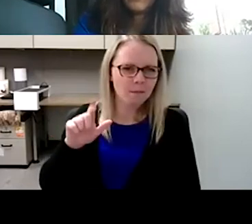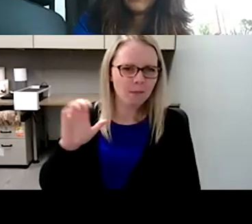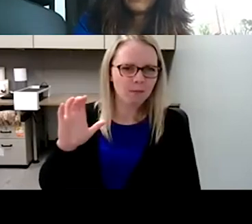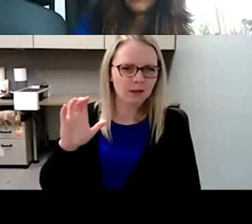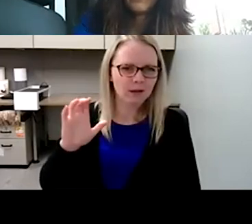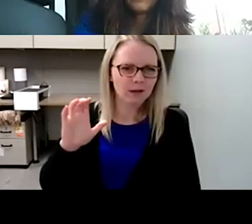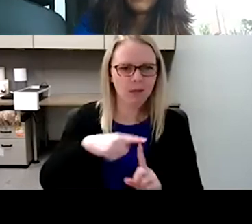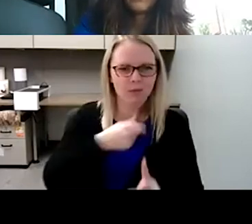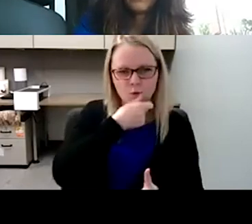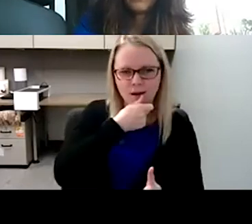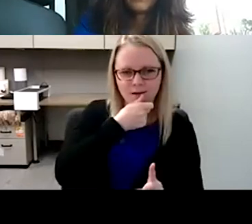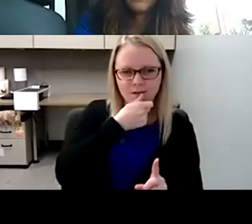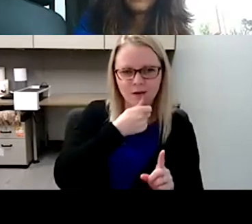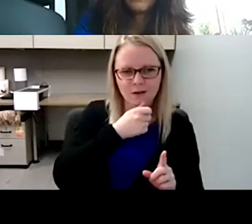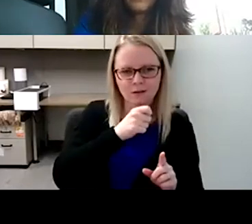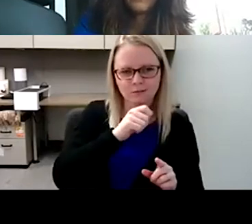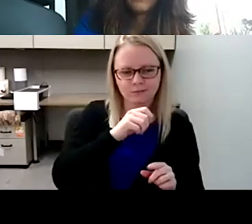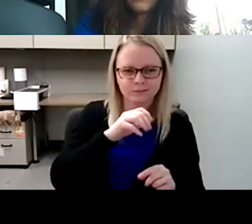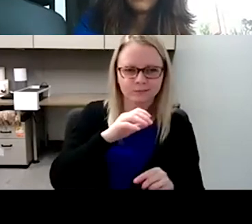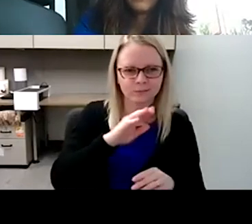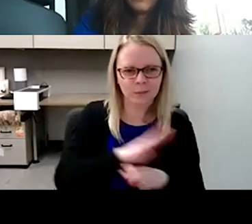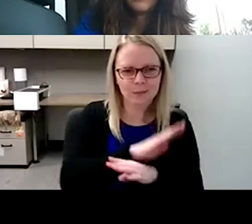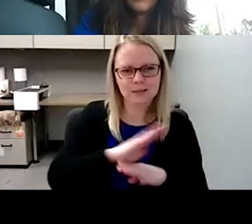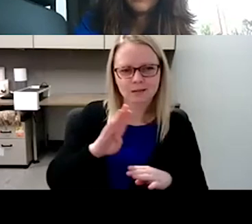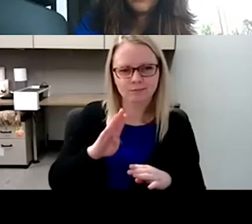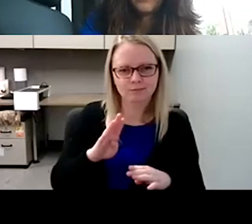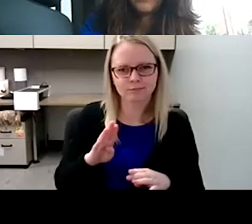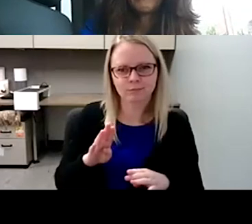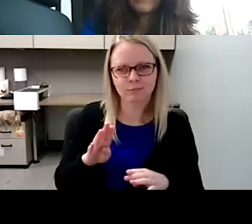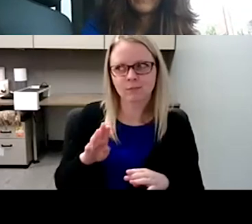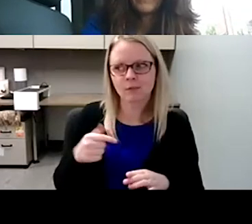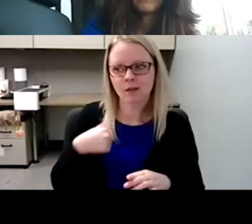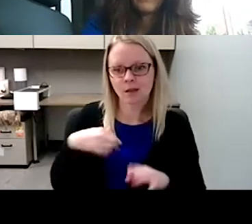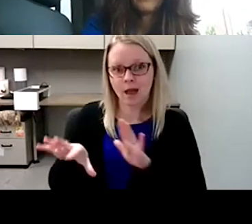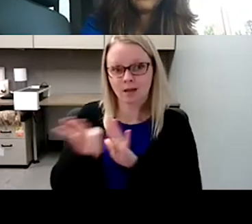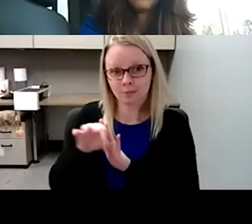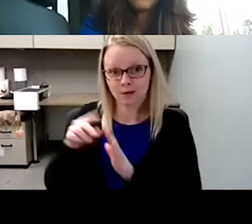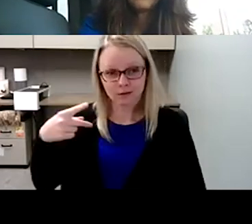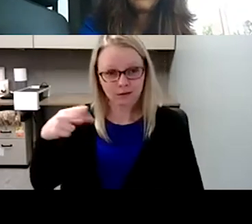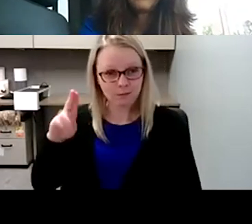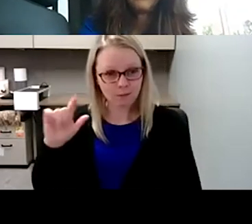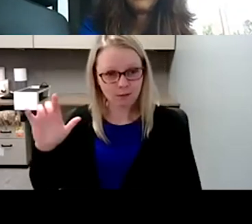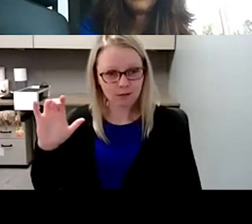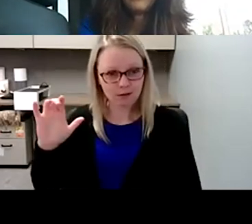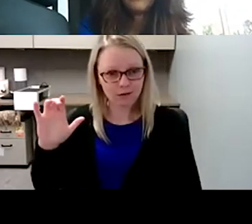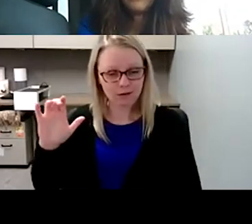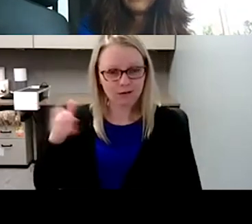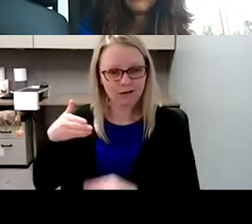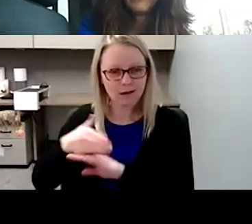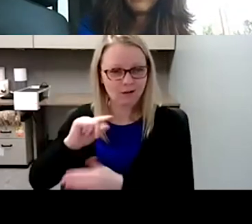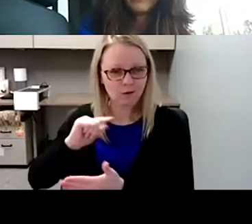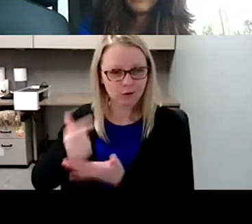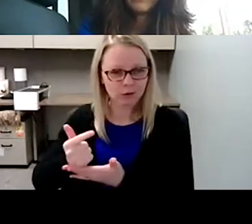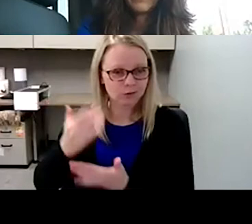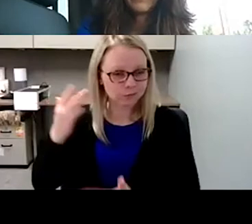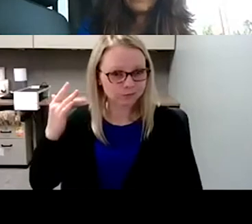sector. Just a couple of things, because I chose to enter public accounting when I graduated. One of the reasons that